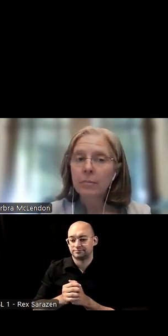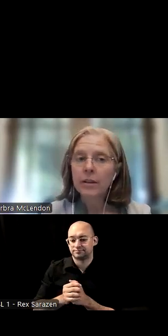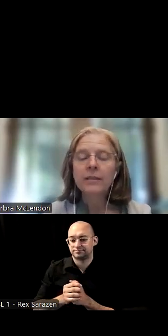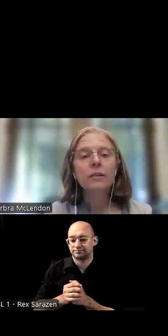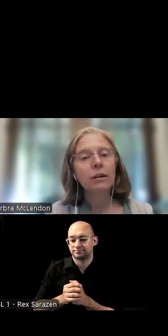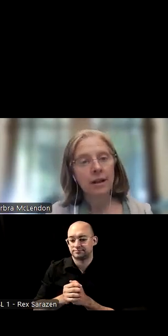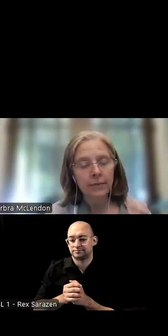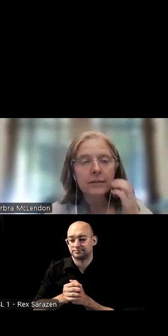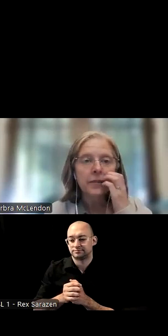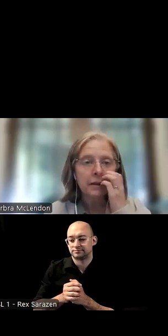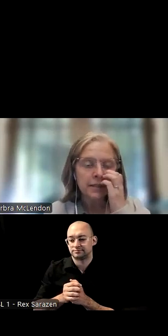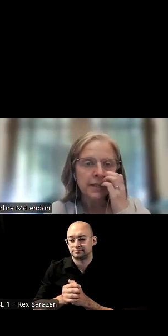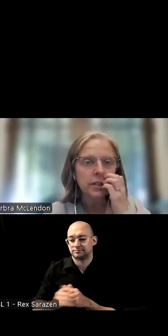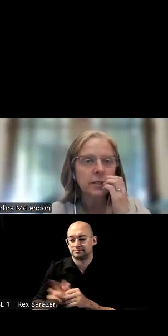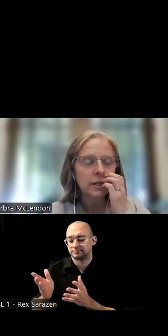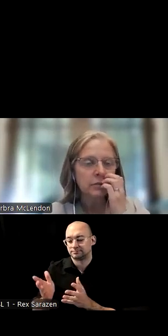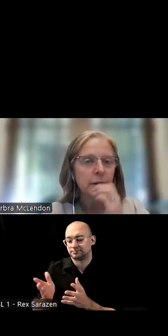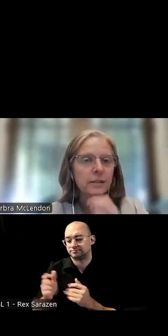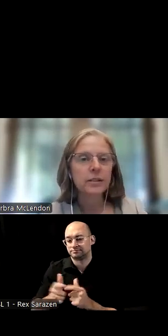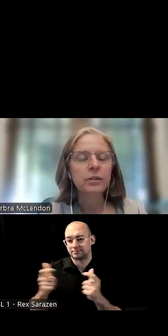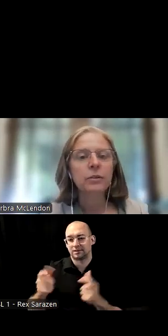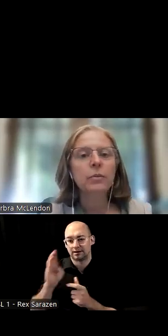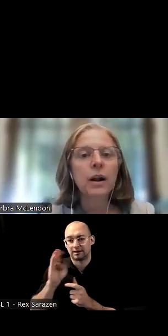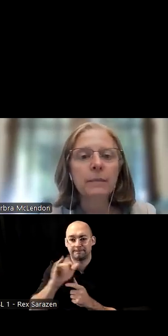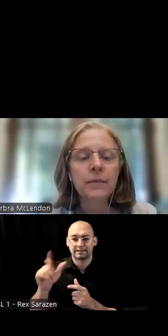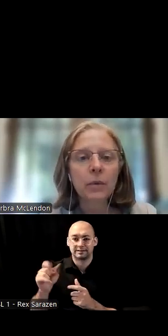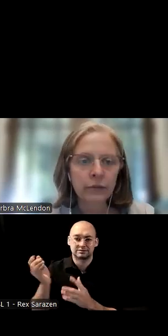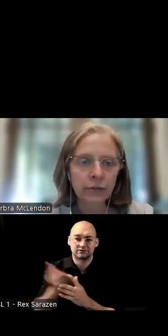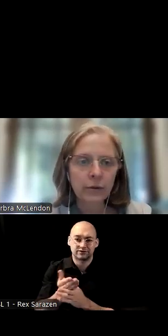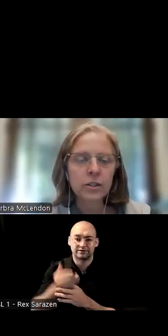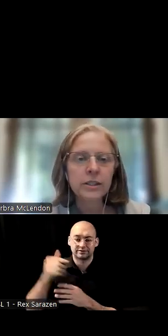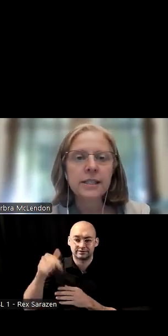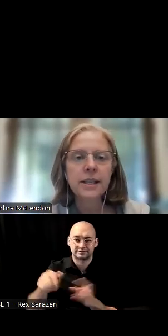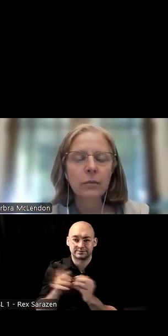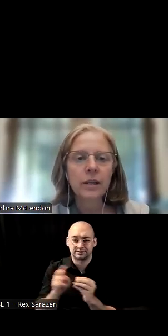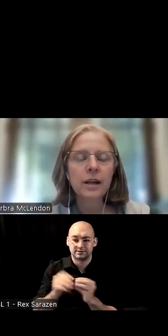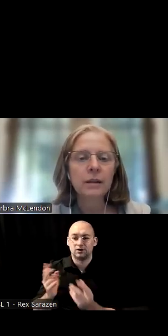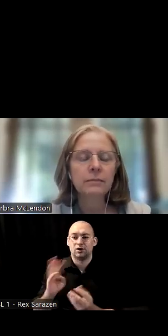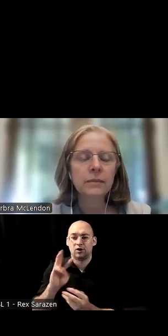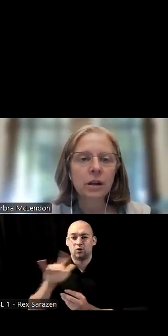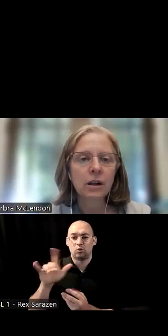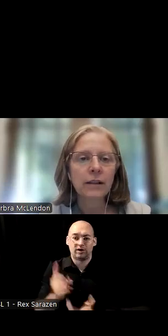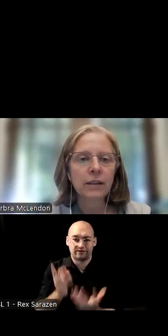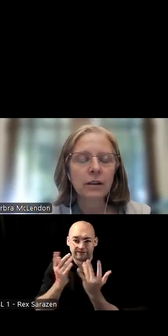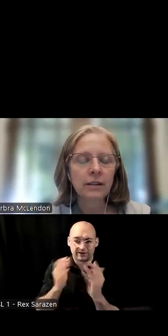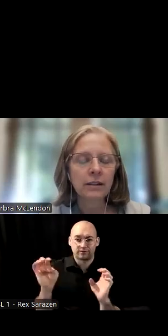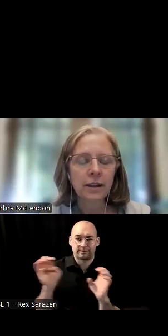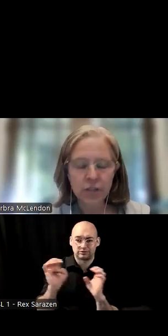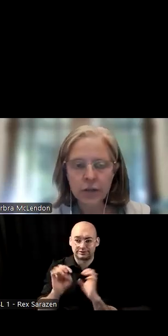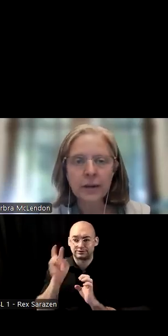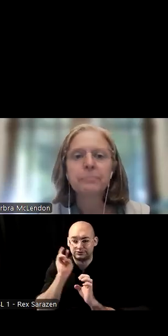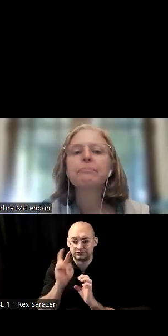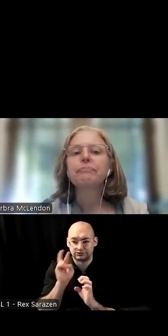So a couple of bills, there are a lot of bills filed this session in response to the wildfire emergencies that we saw